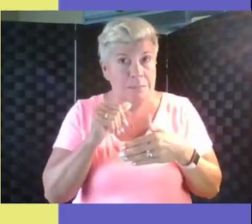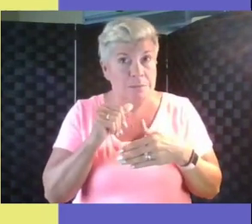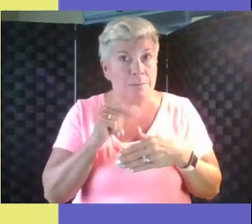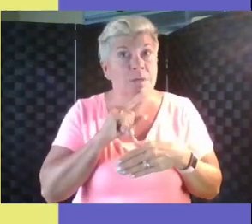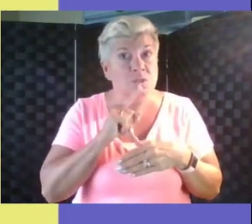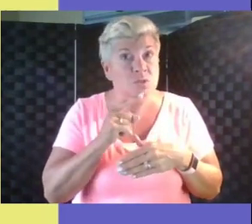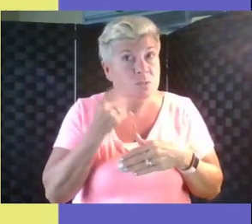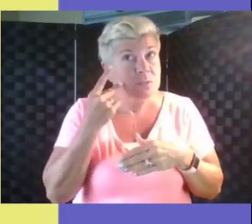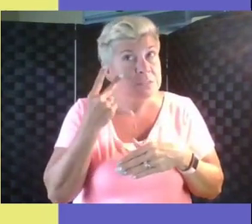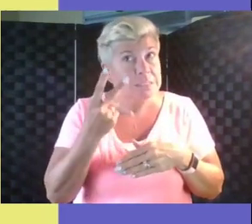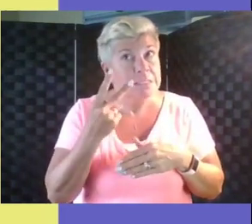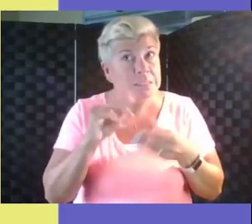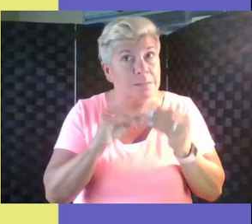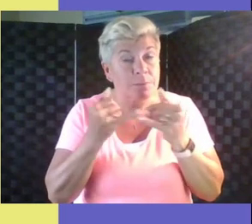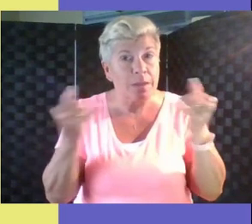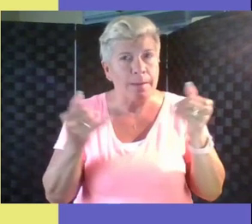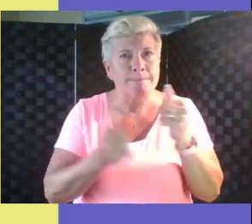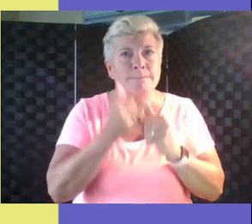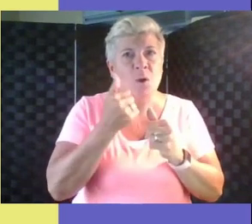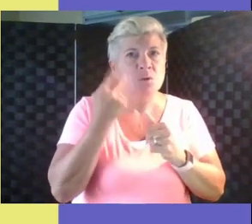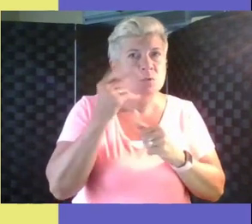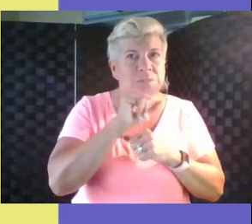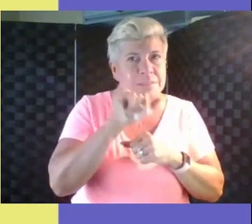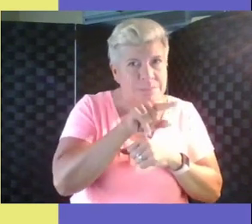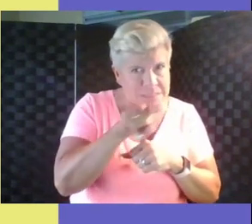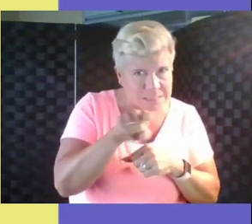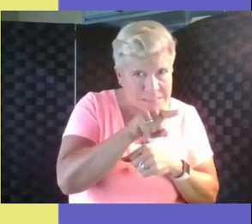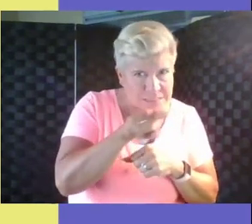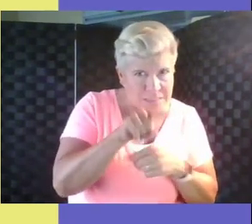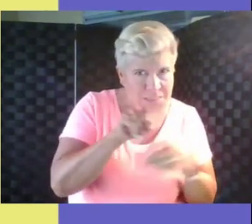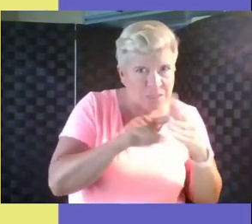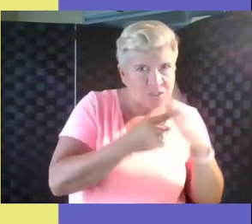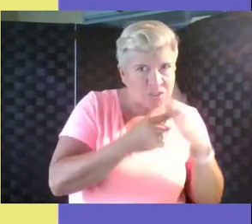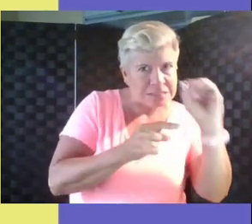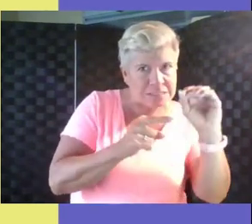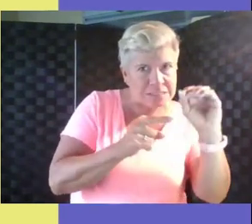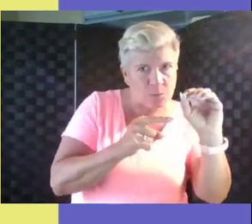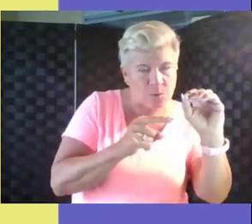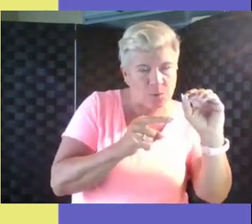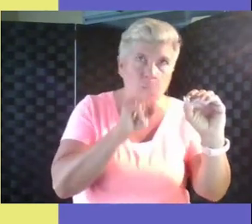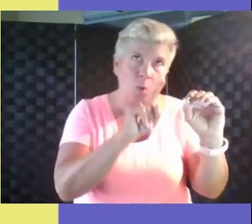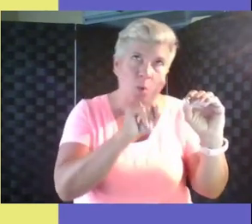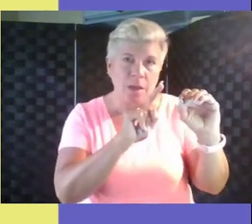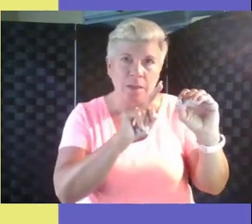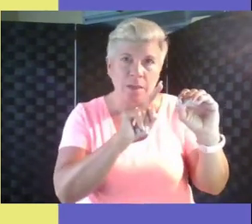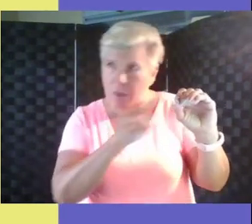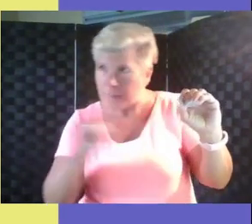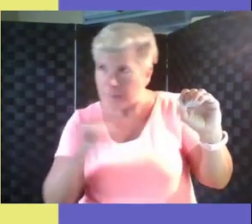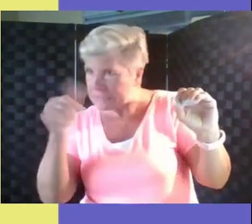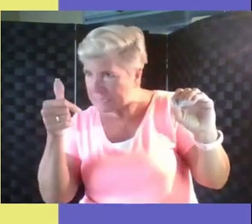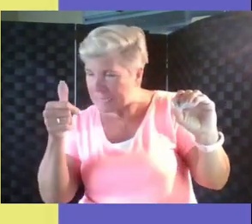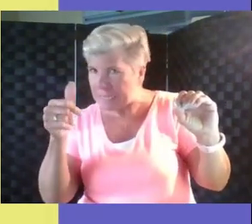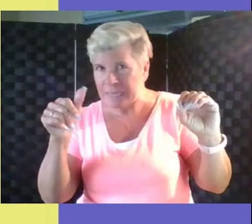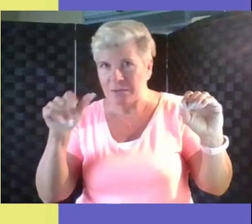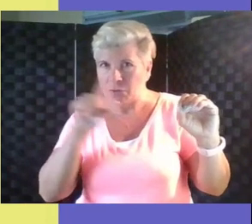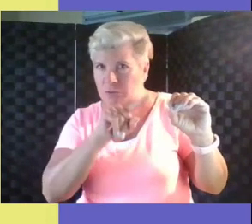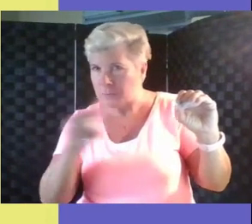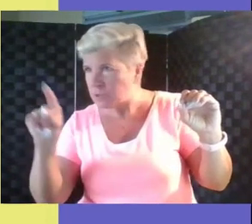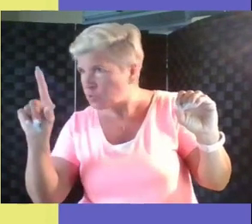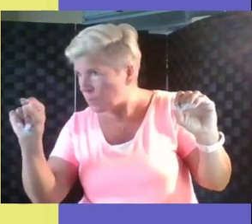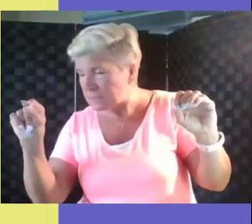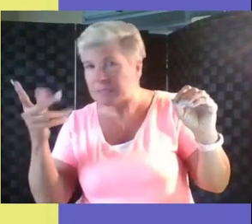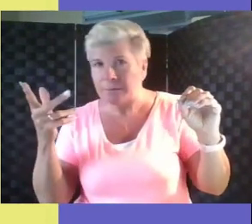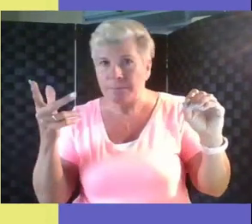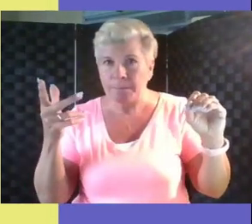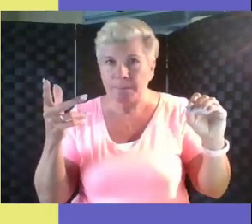you've seen a number line. Most number lines look like this. They start at 0 or 1, and then they go up to 10, or this one even goes up